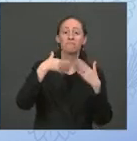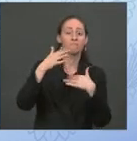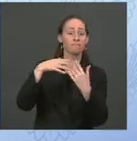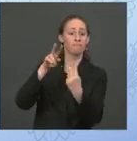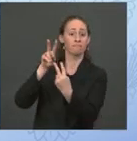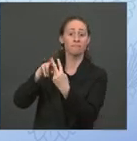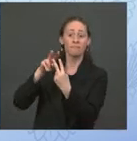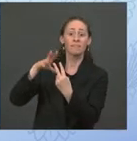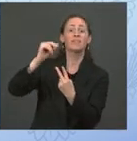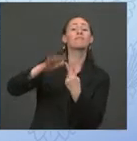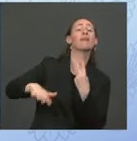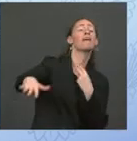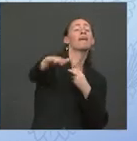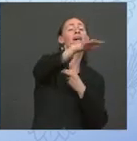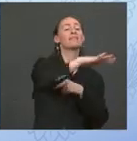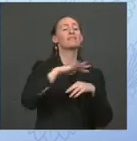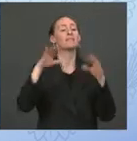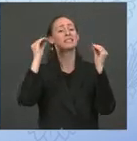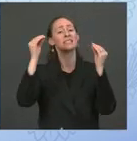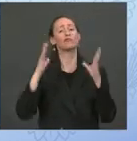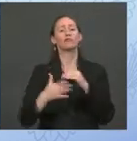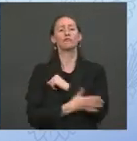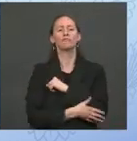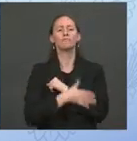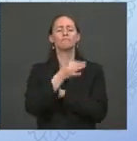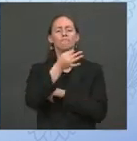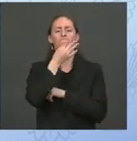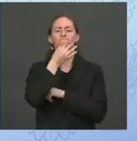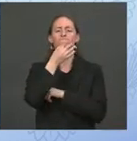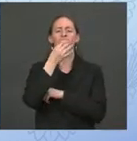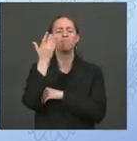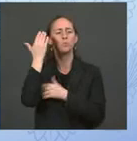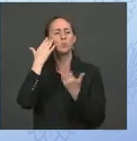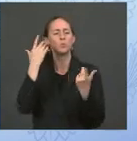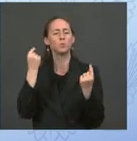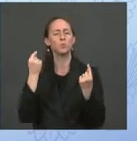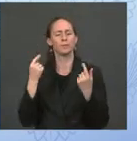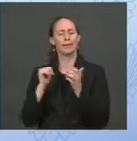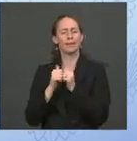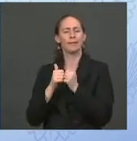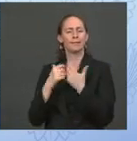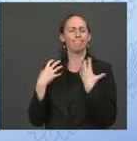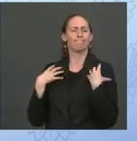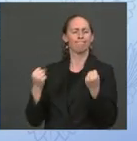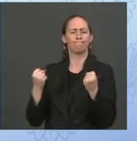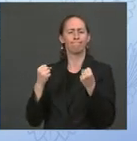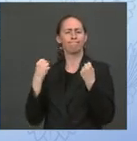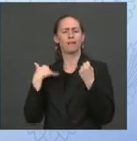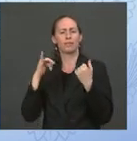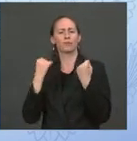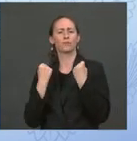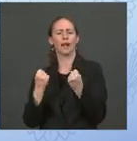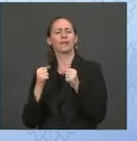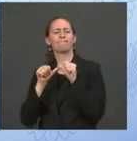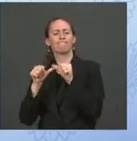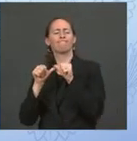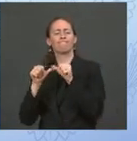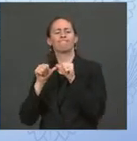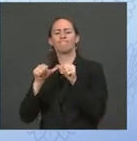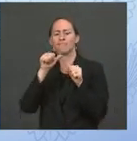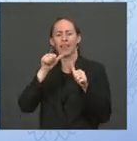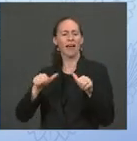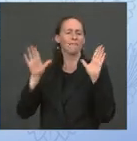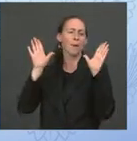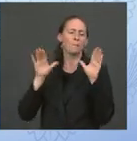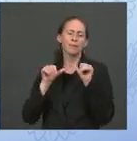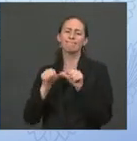this country have found the courage and the strength to keep going.